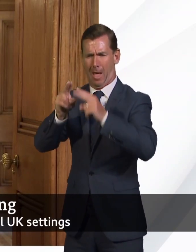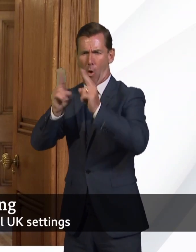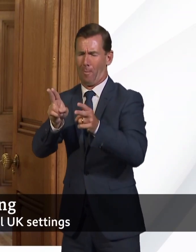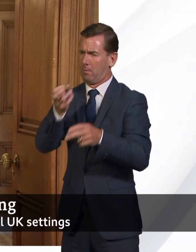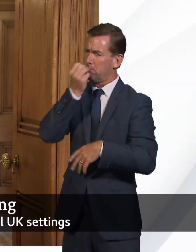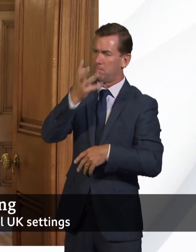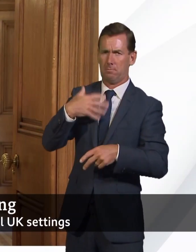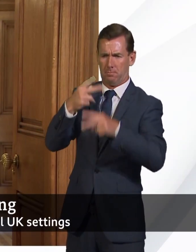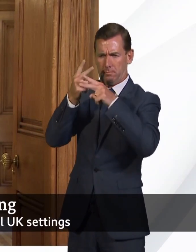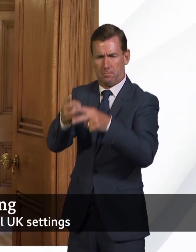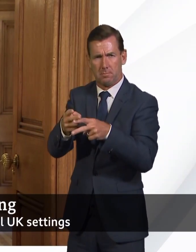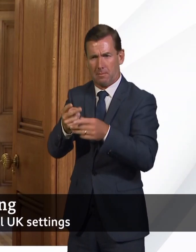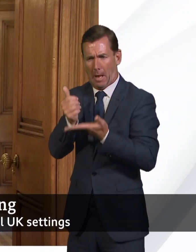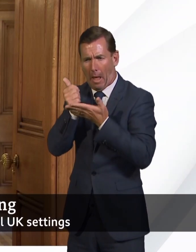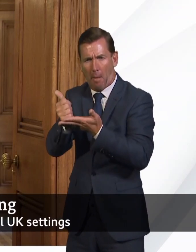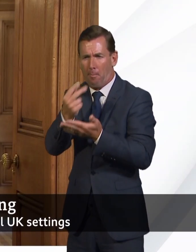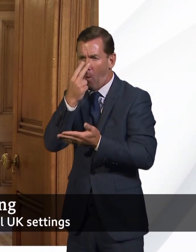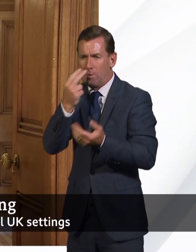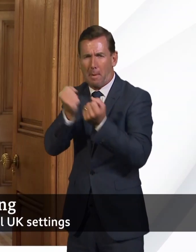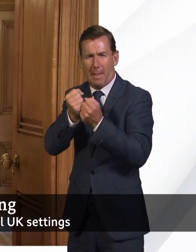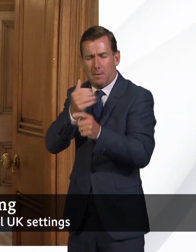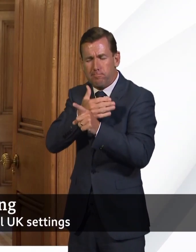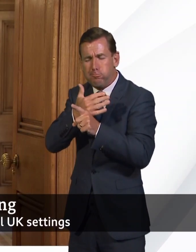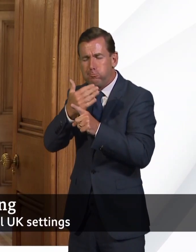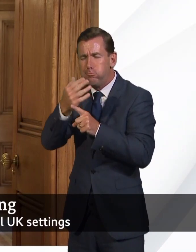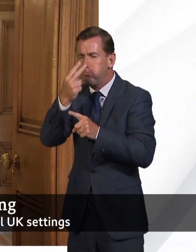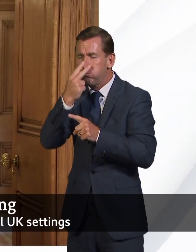frailty towards the end of their life. Many